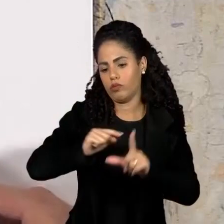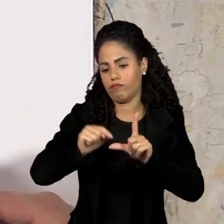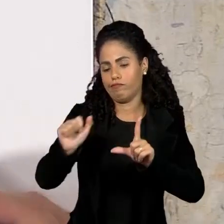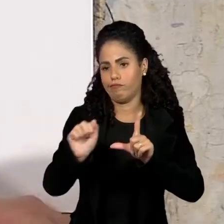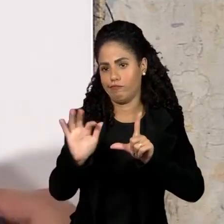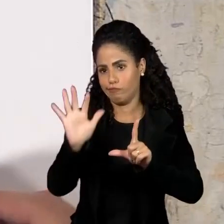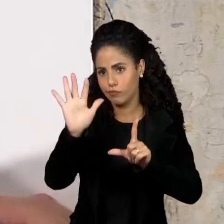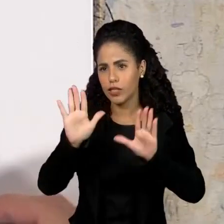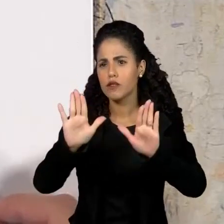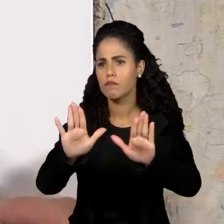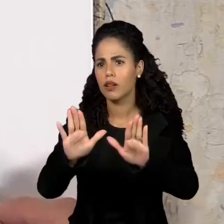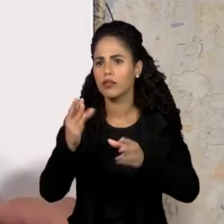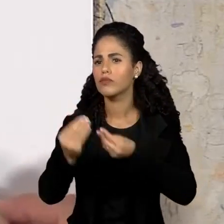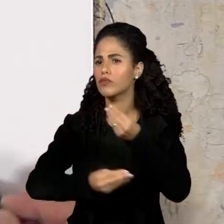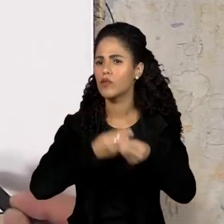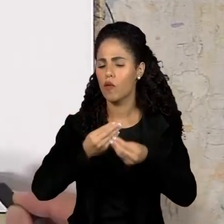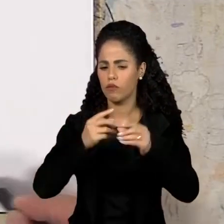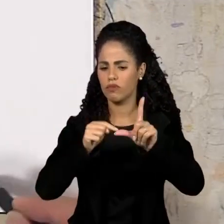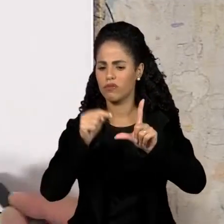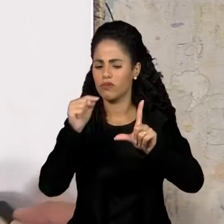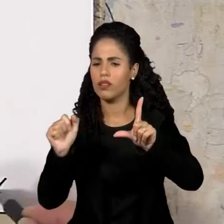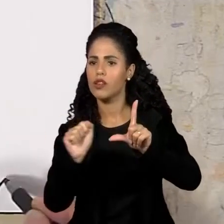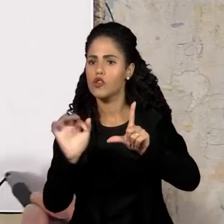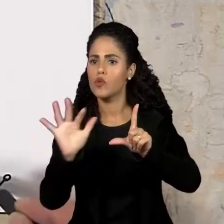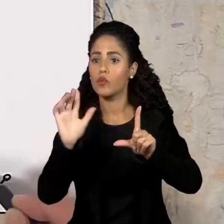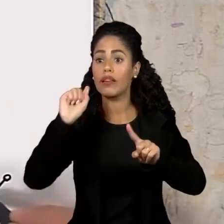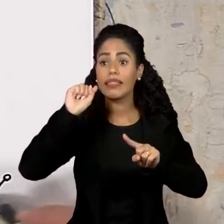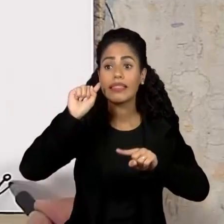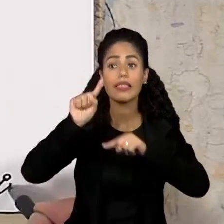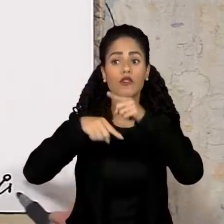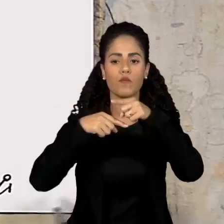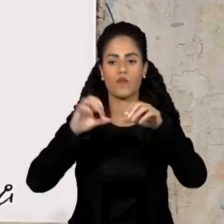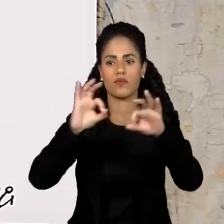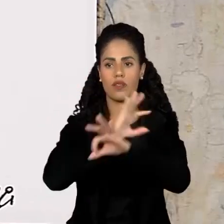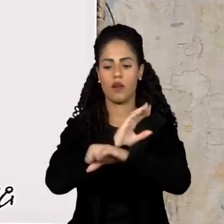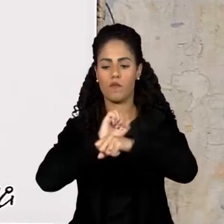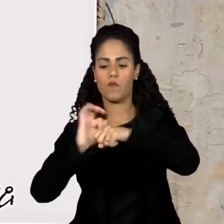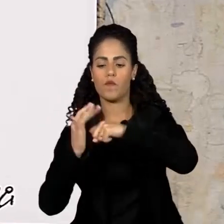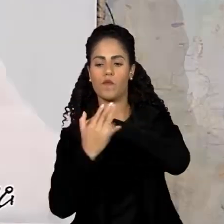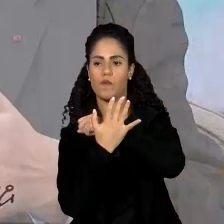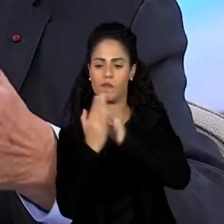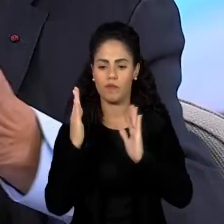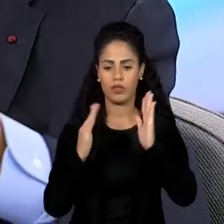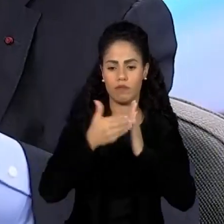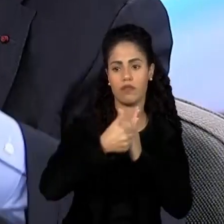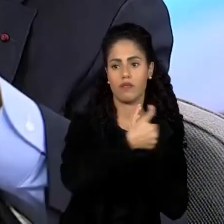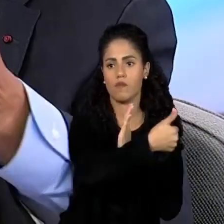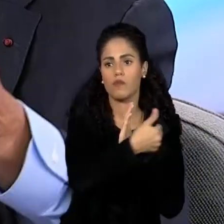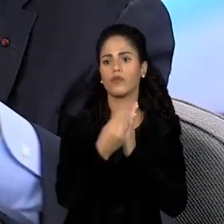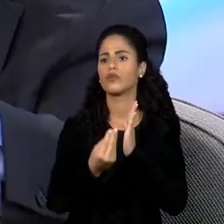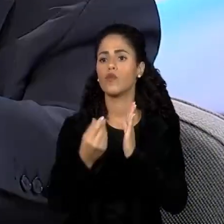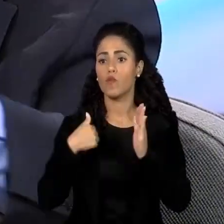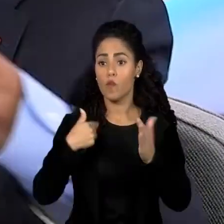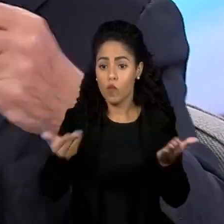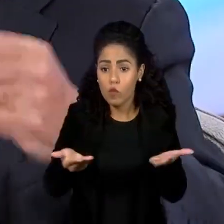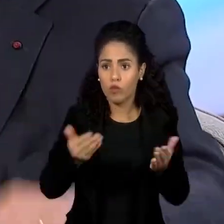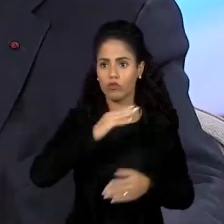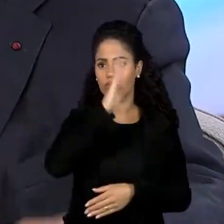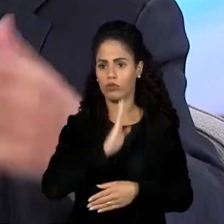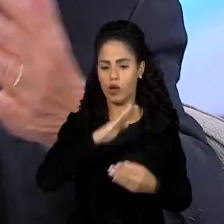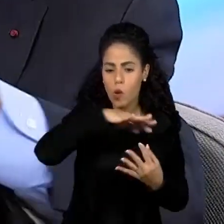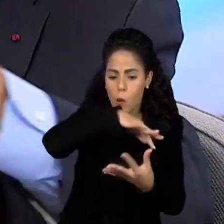But this inflation, the post-pandemic inflation, is different from the inflation that